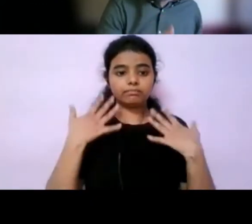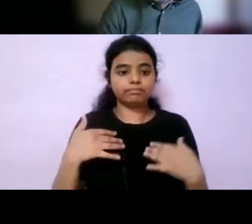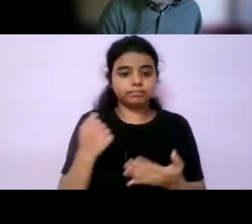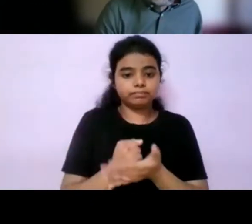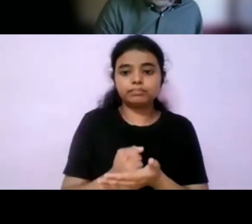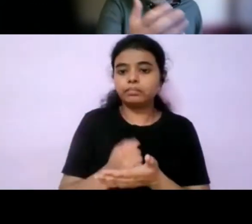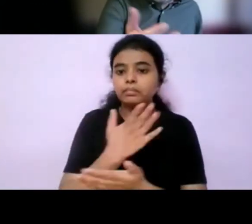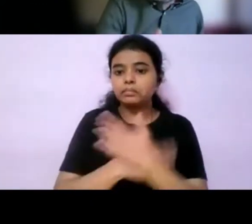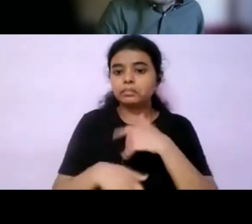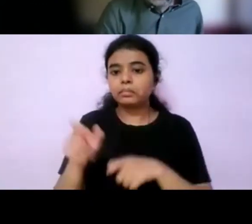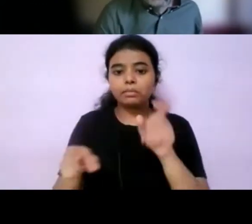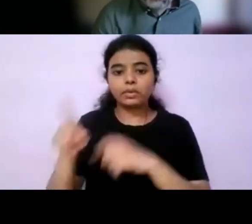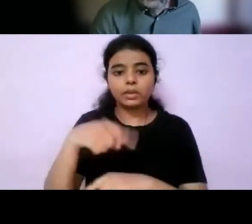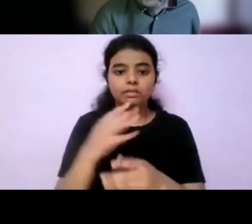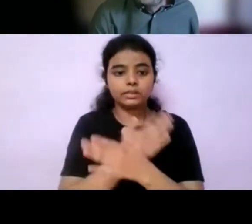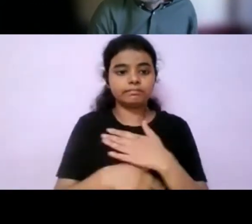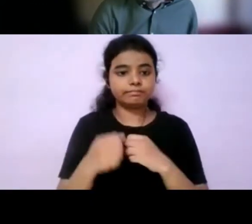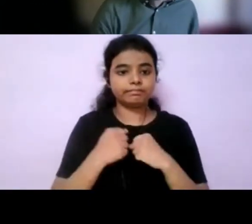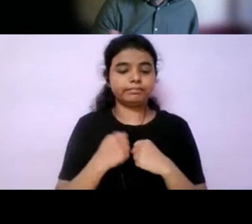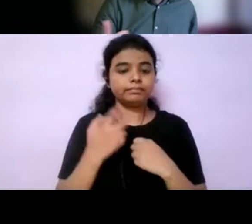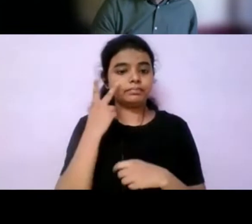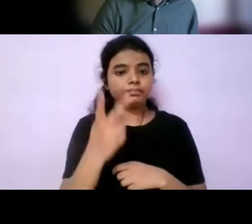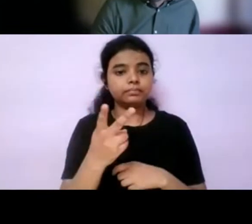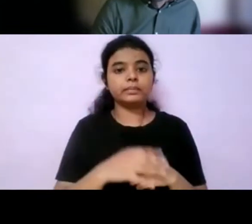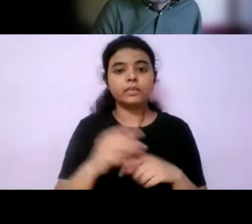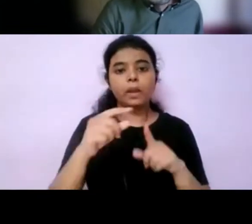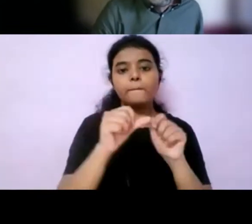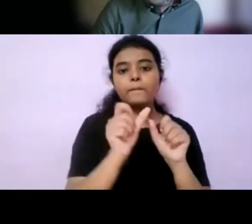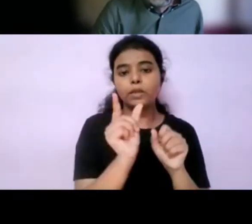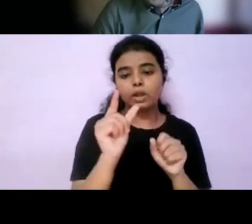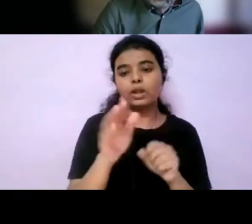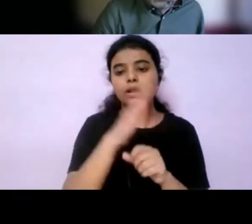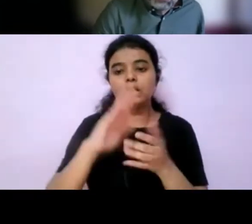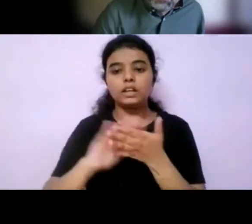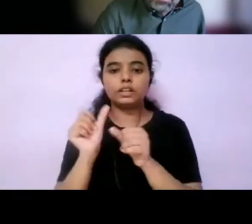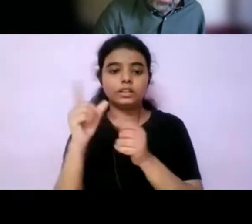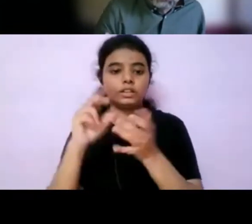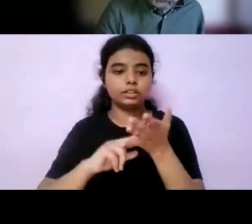Disablement. And key here are two activists, Paul Hunt, who was a resident of a